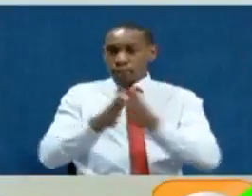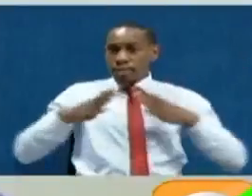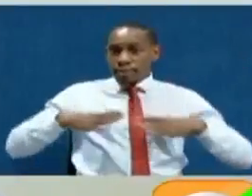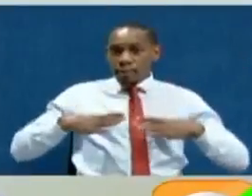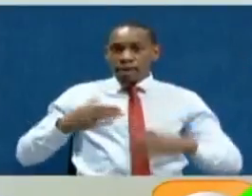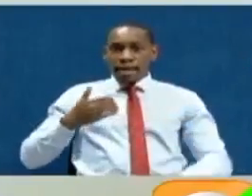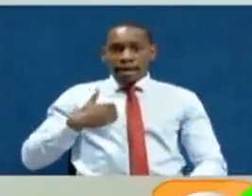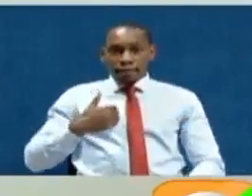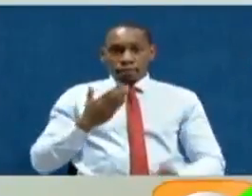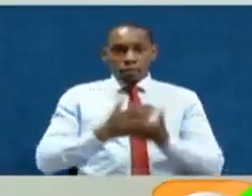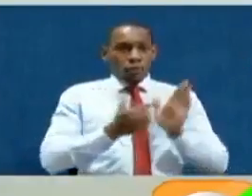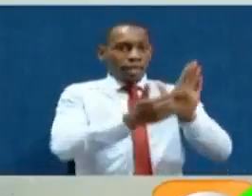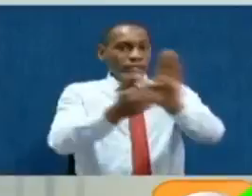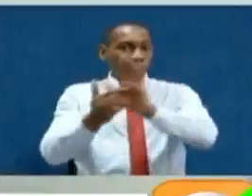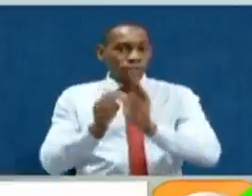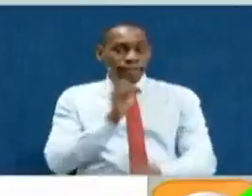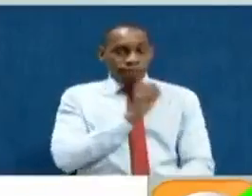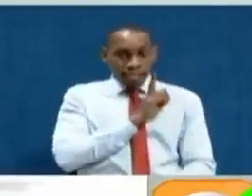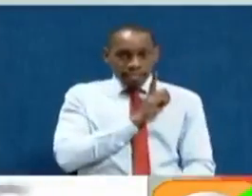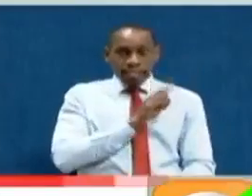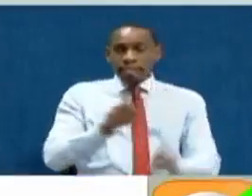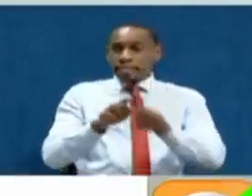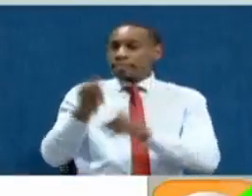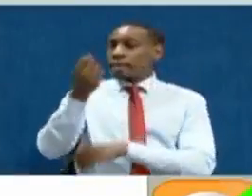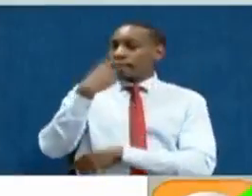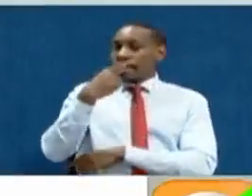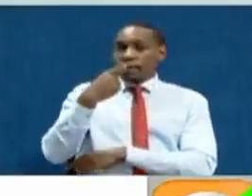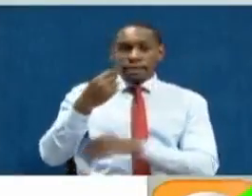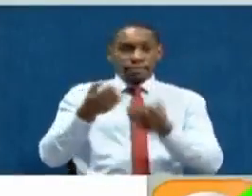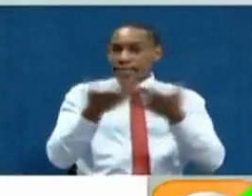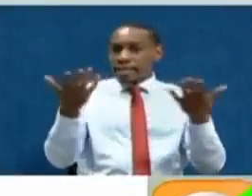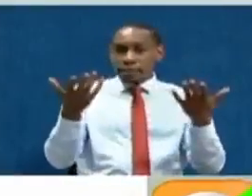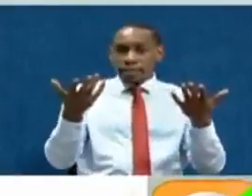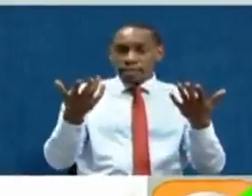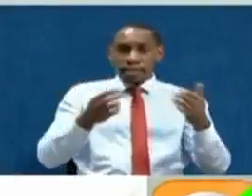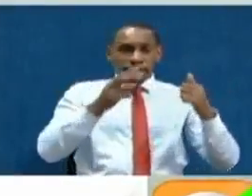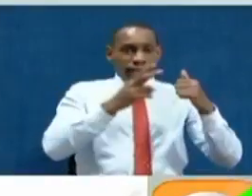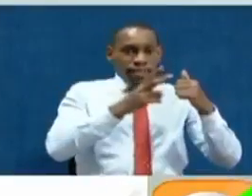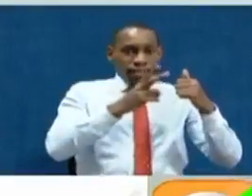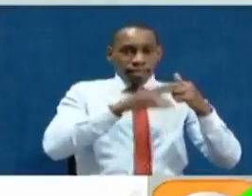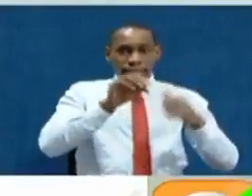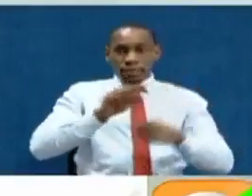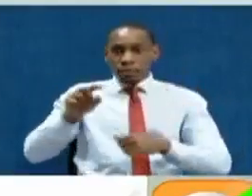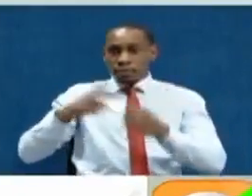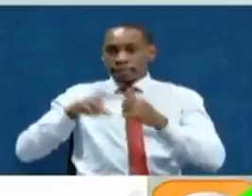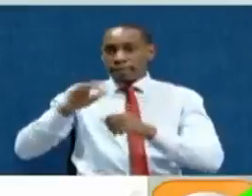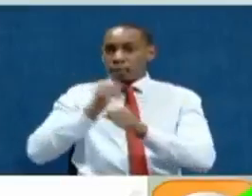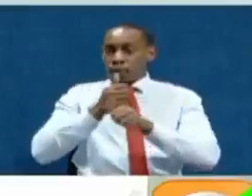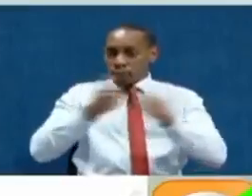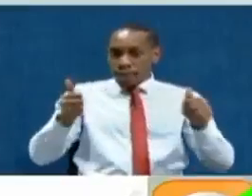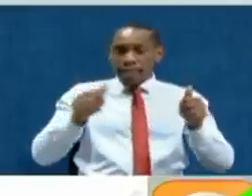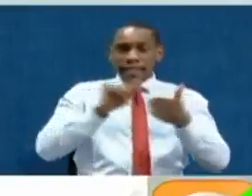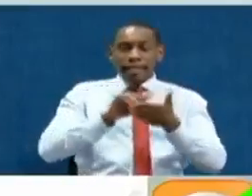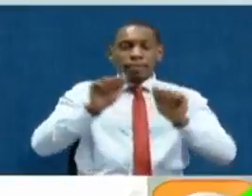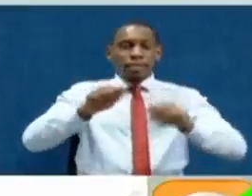people having already been exposed and a vaccine that's anywhere from 70-75% effective, that there